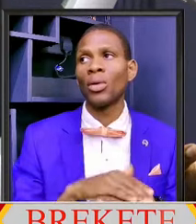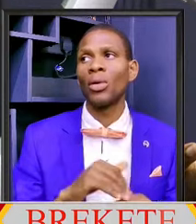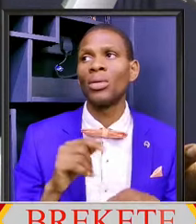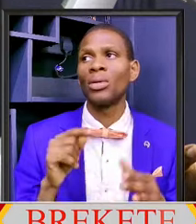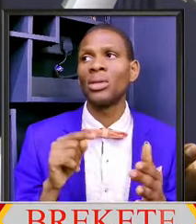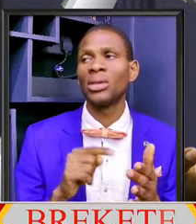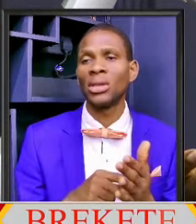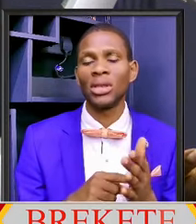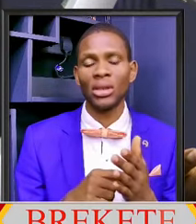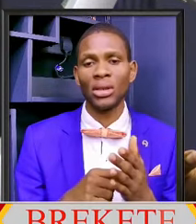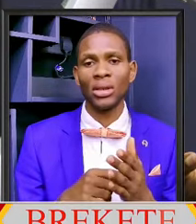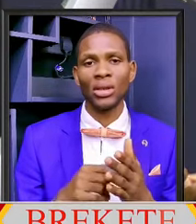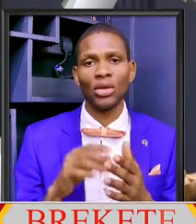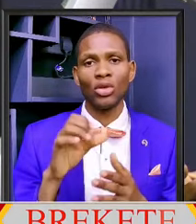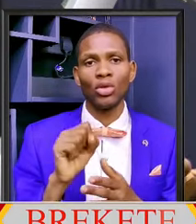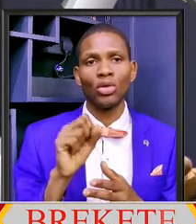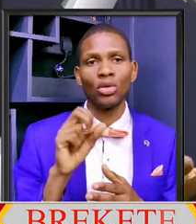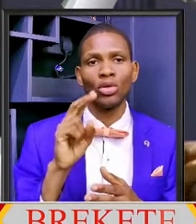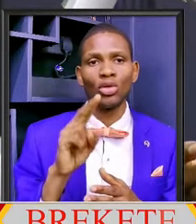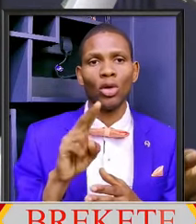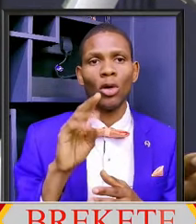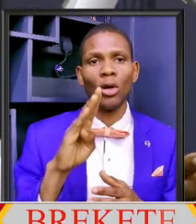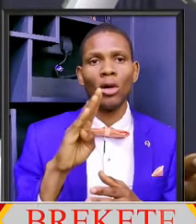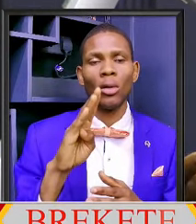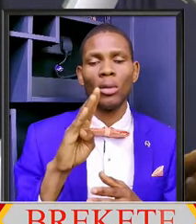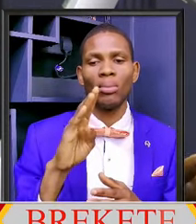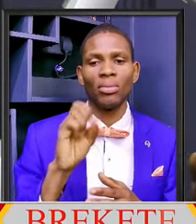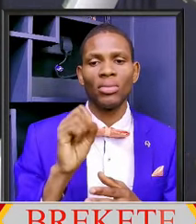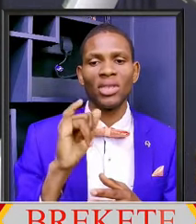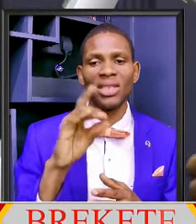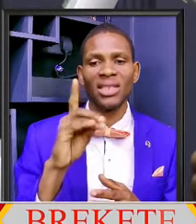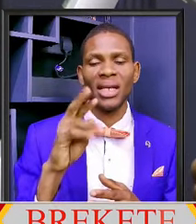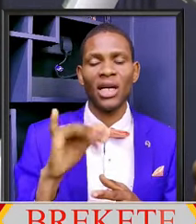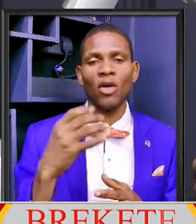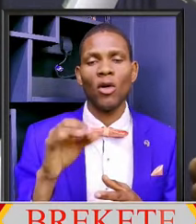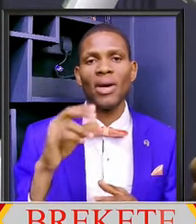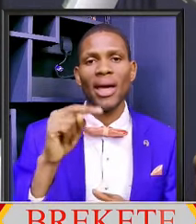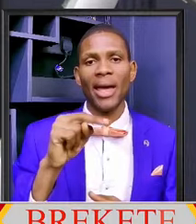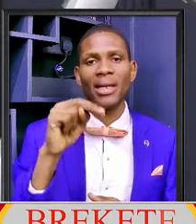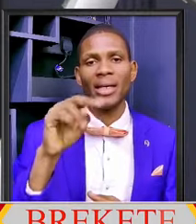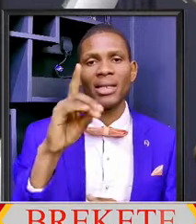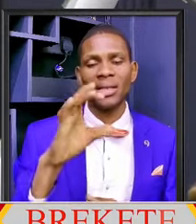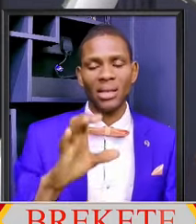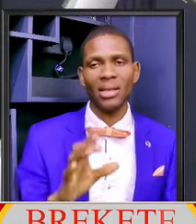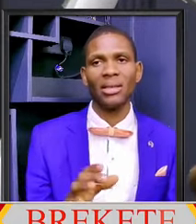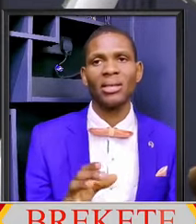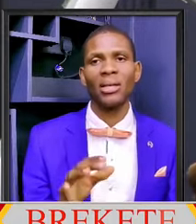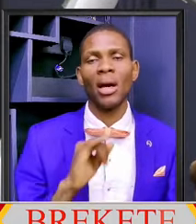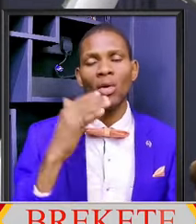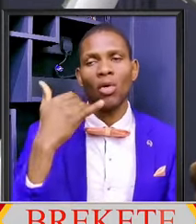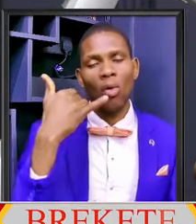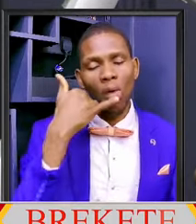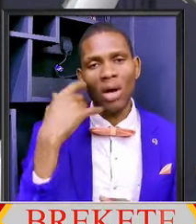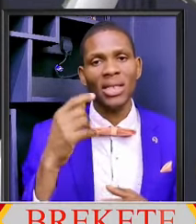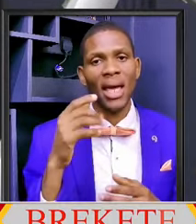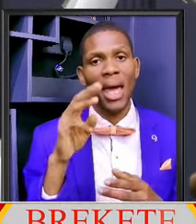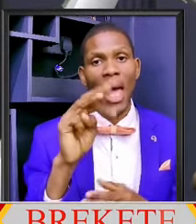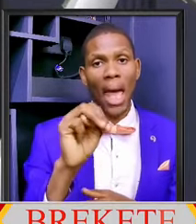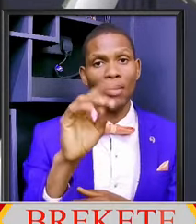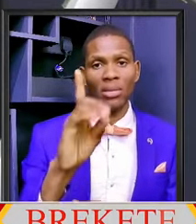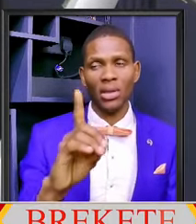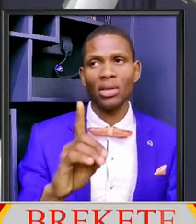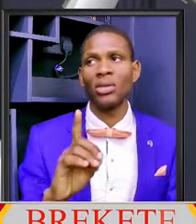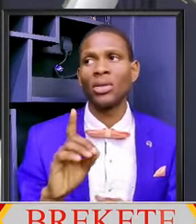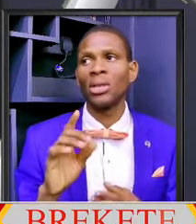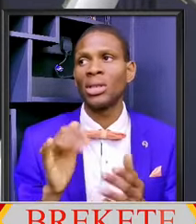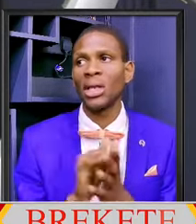I go call this subsidiary of NNDC, something CCL. I go call the MD, make him